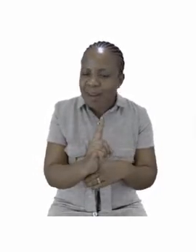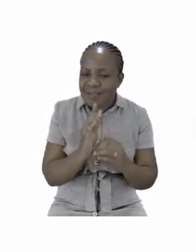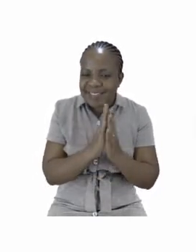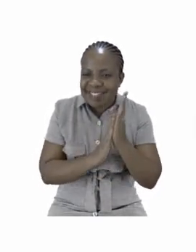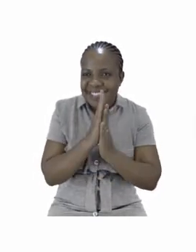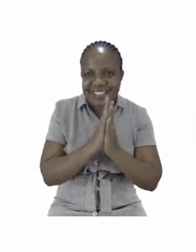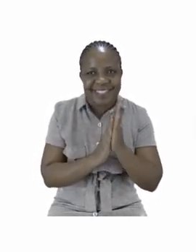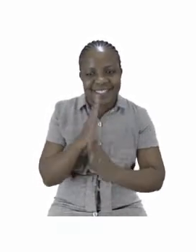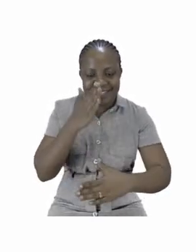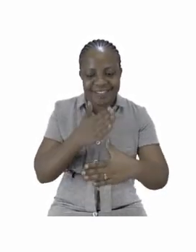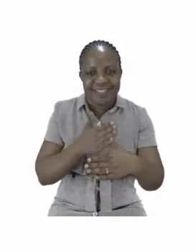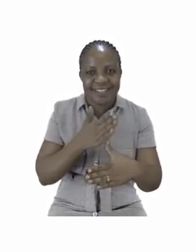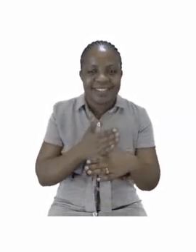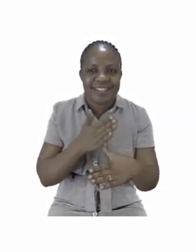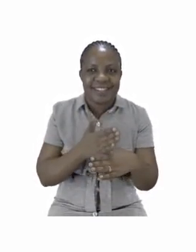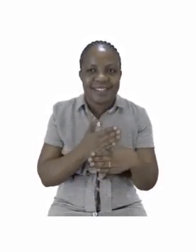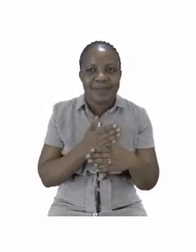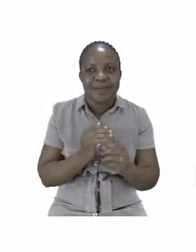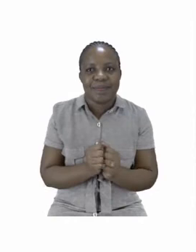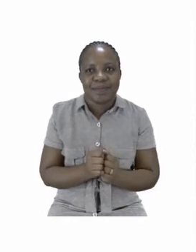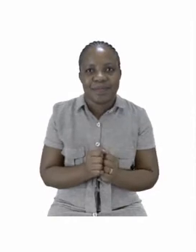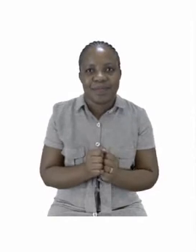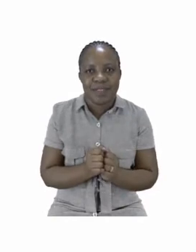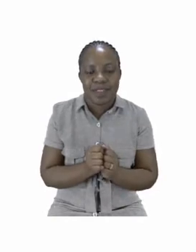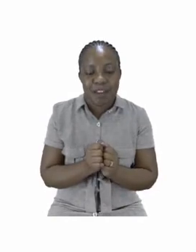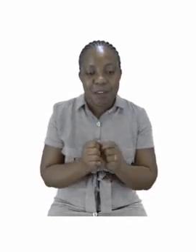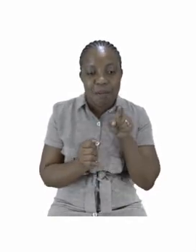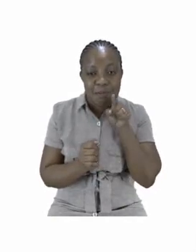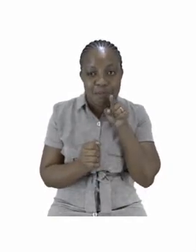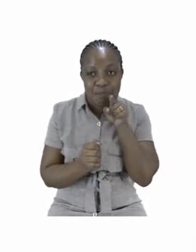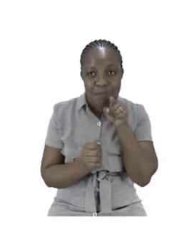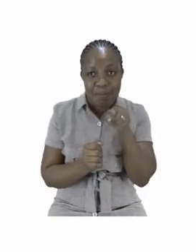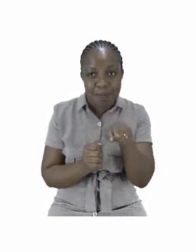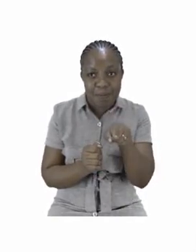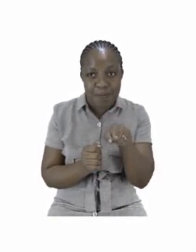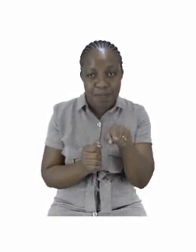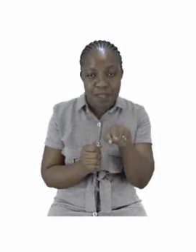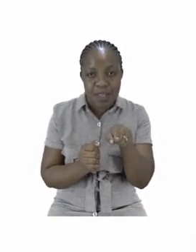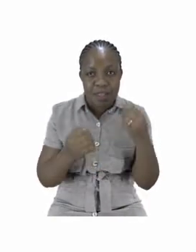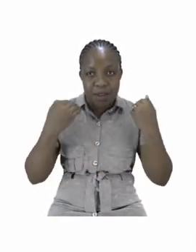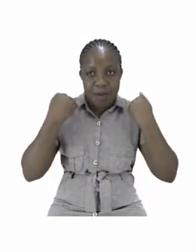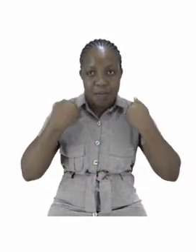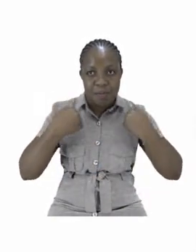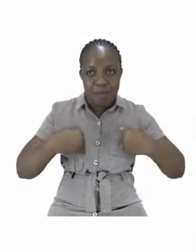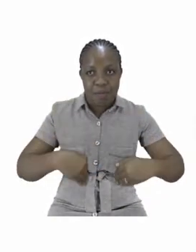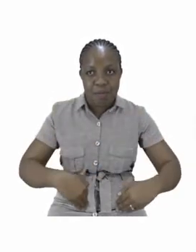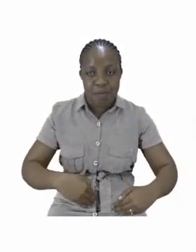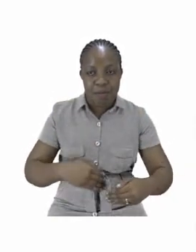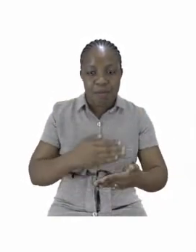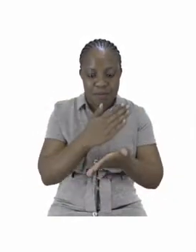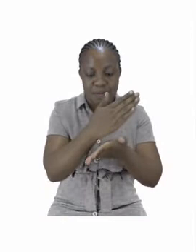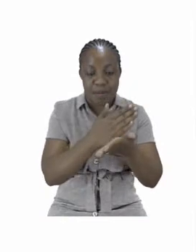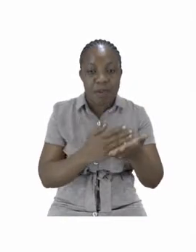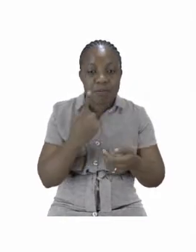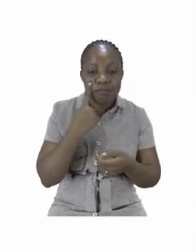The first thing we're going to do is to point out the body parts that we can see.